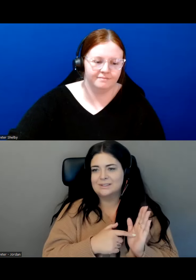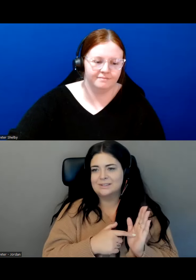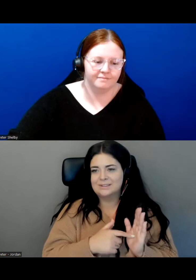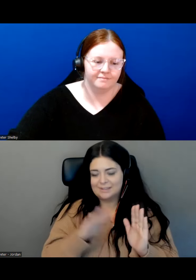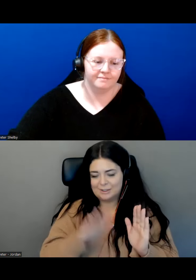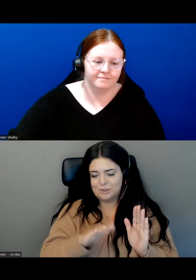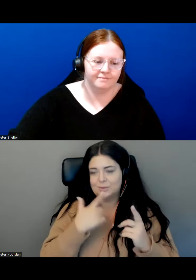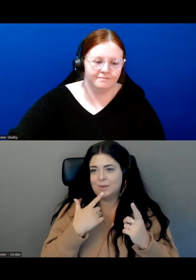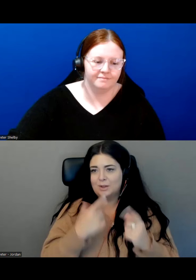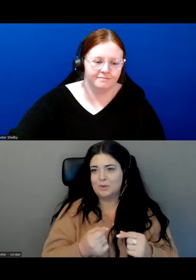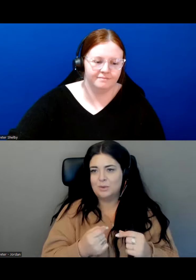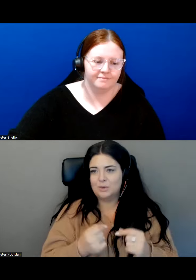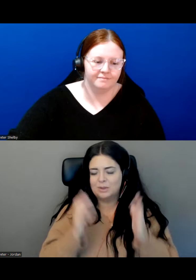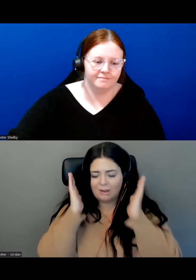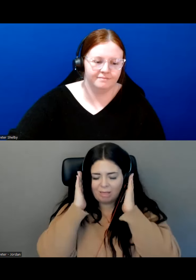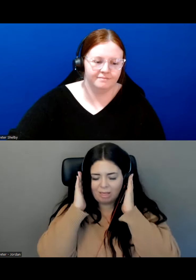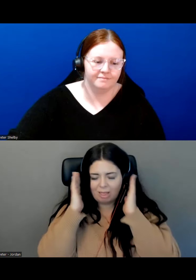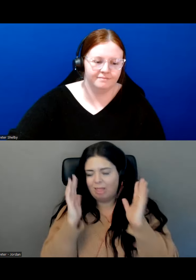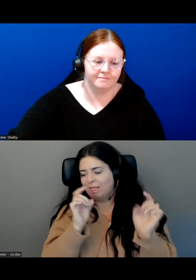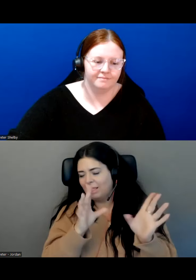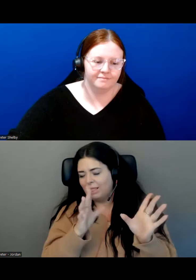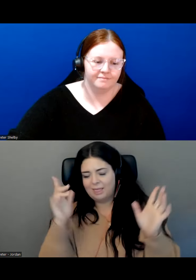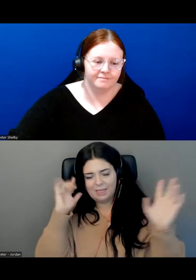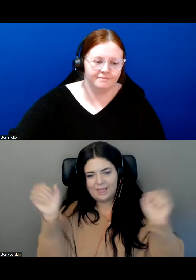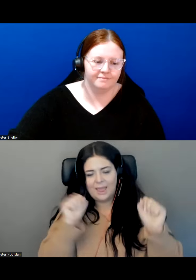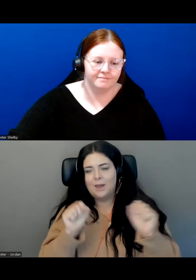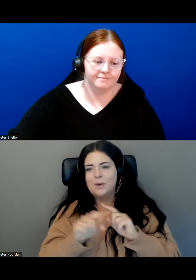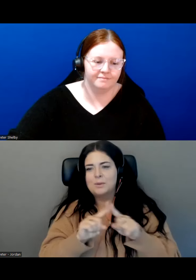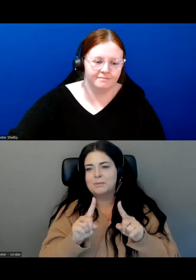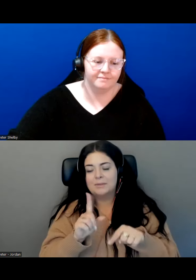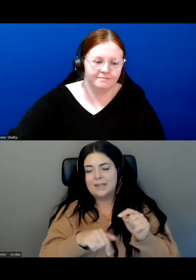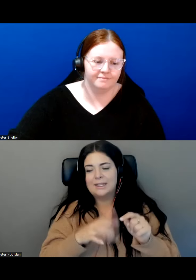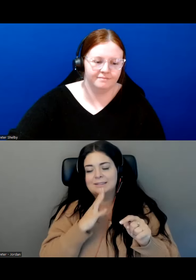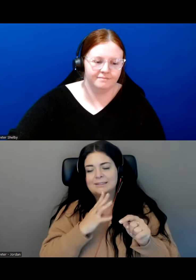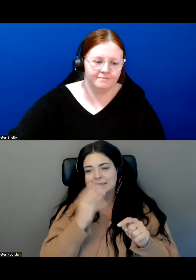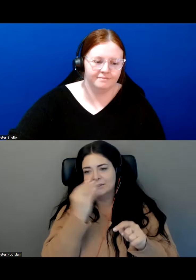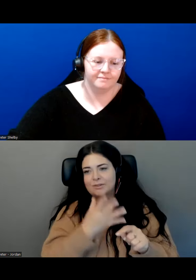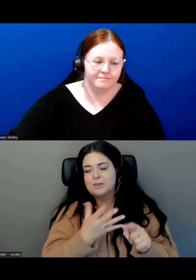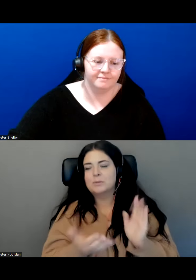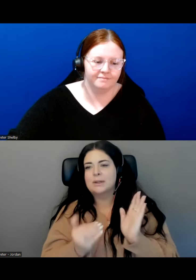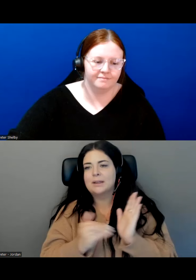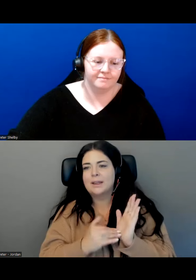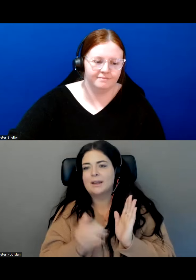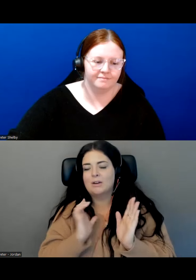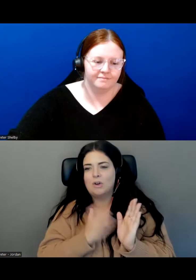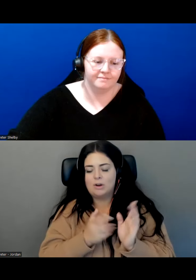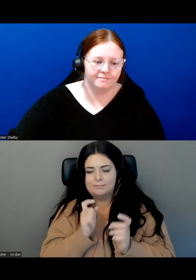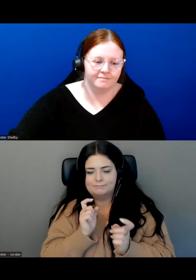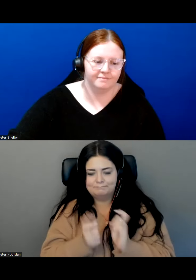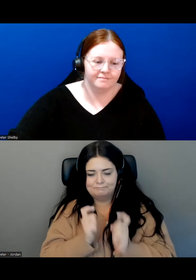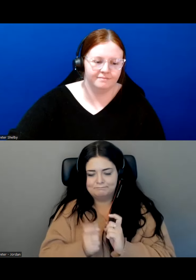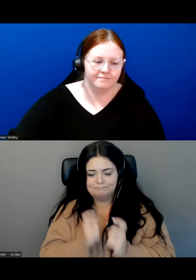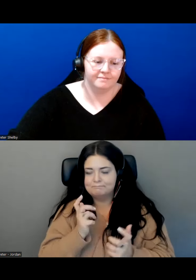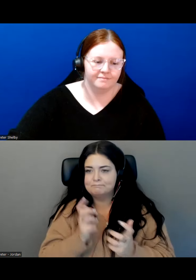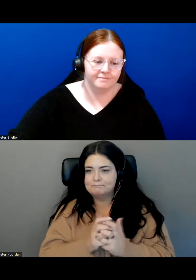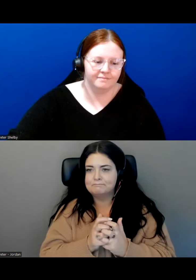But that is something that we take into consideration with that fine-tuning part, and really working